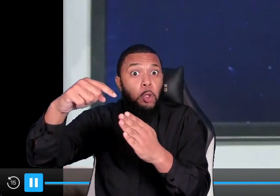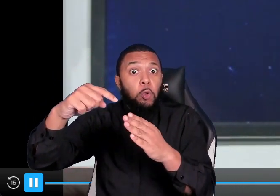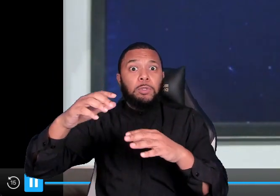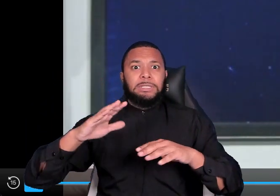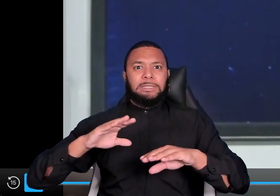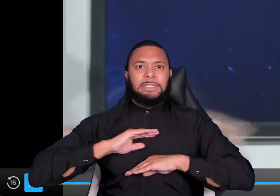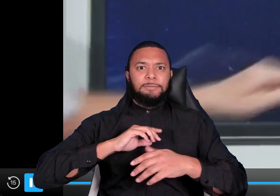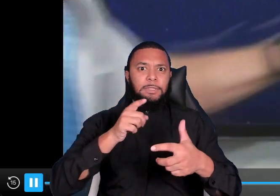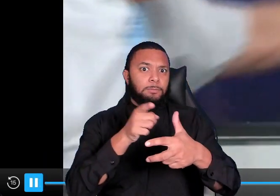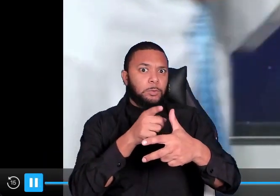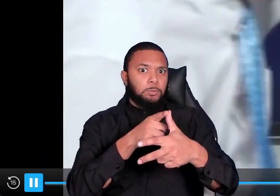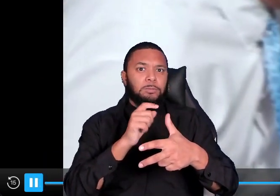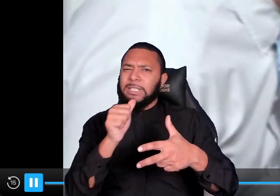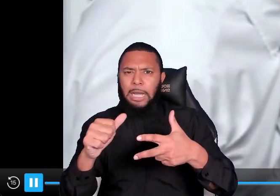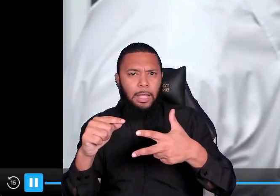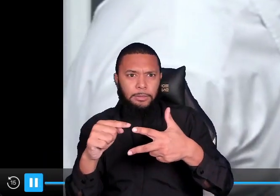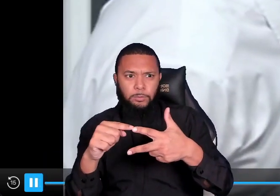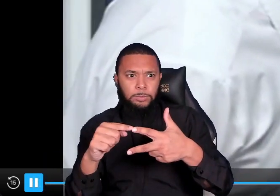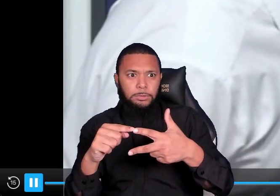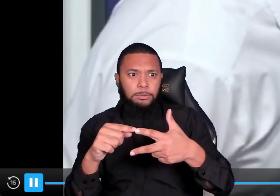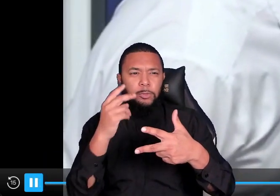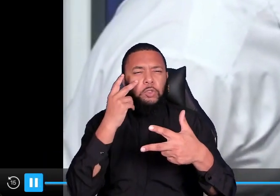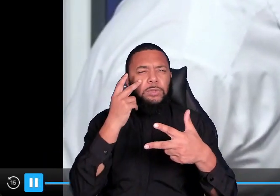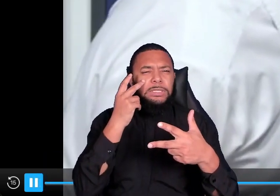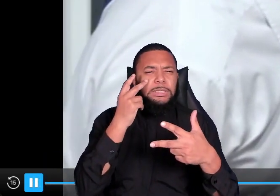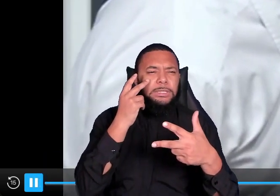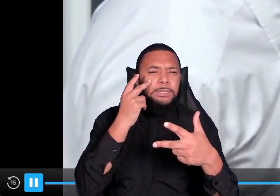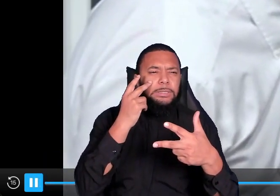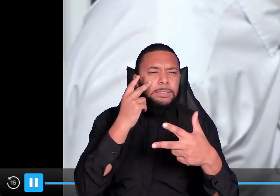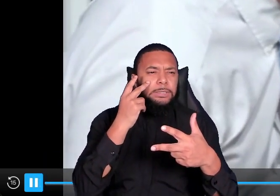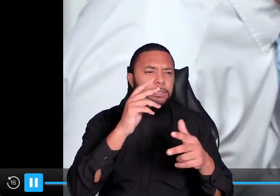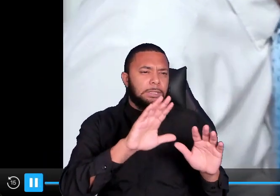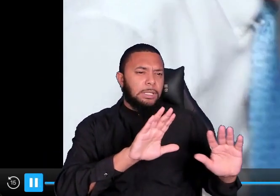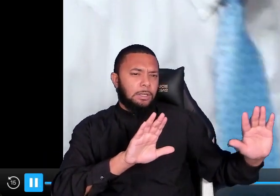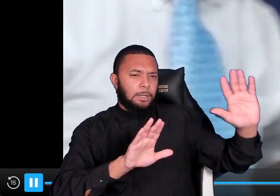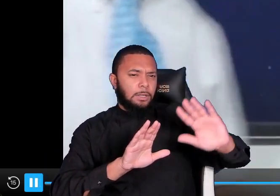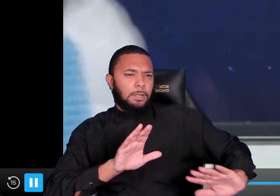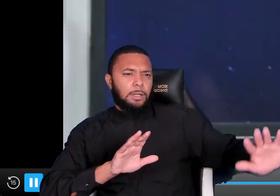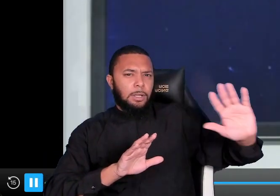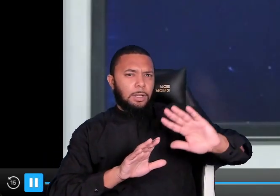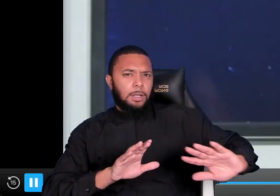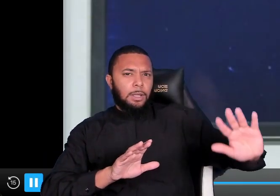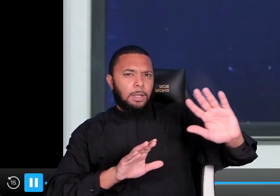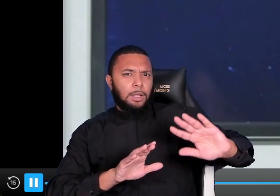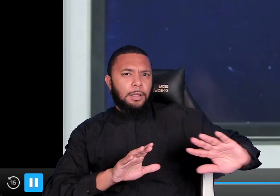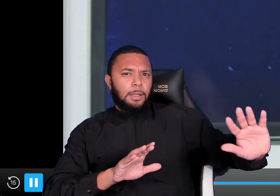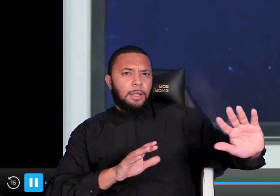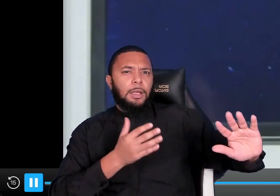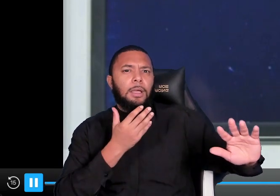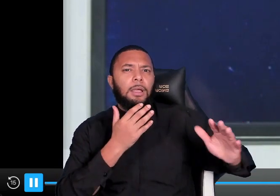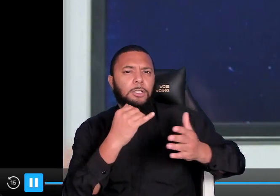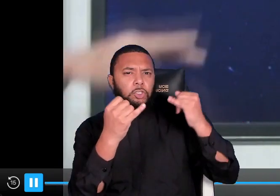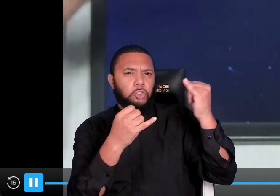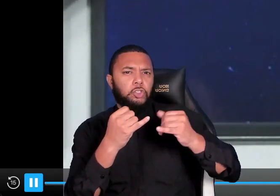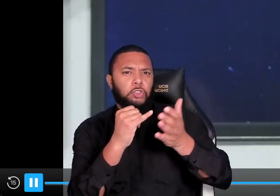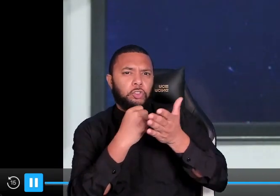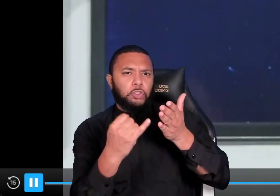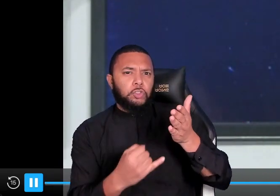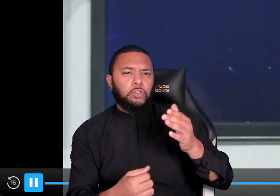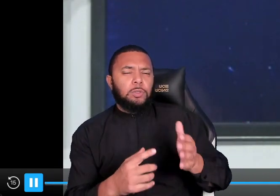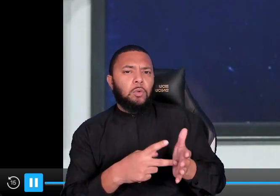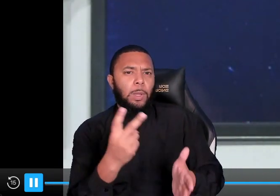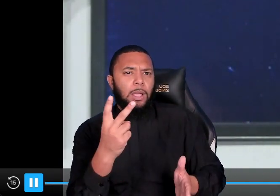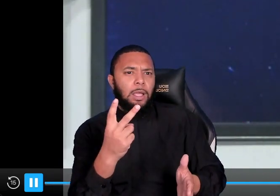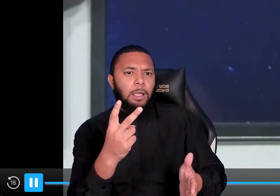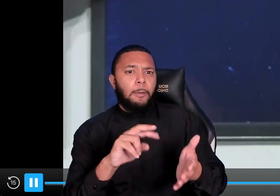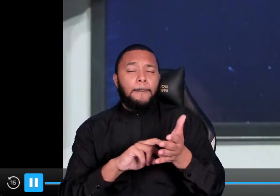Okay? But notice all these points down here, they got shaded twice. So that means